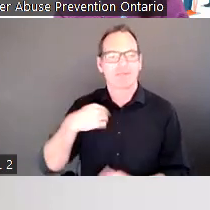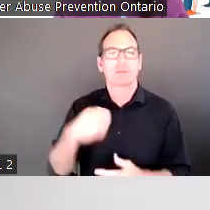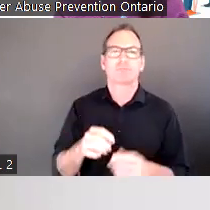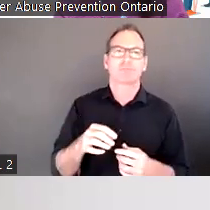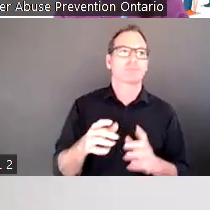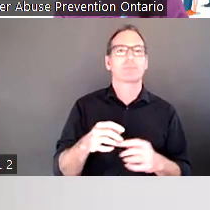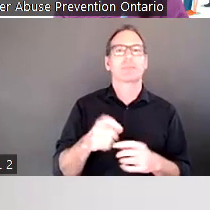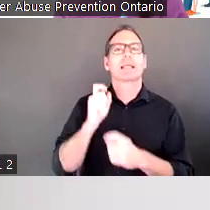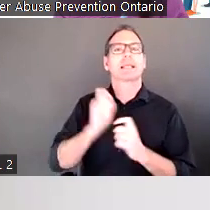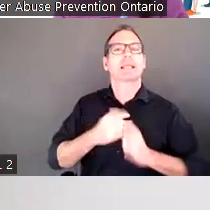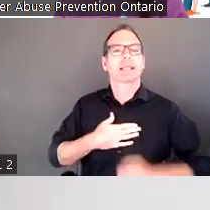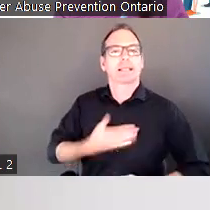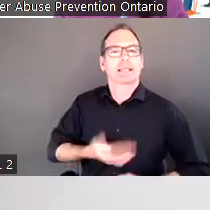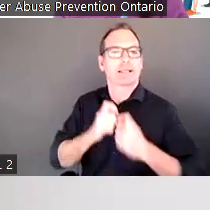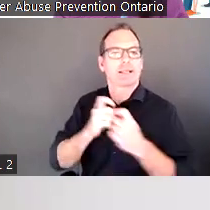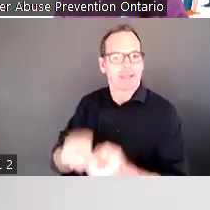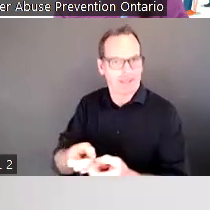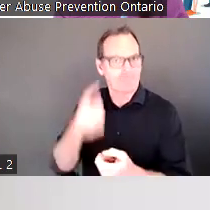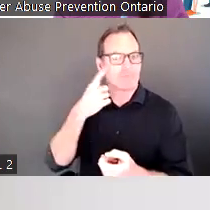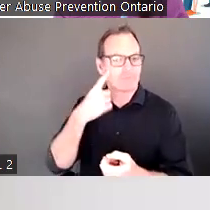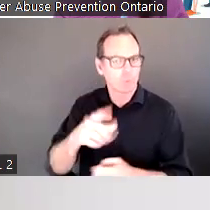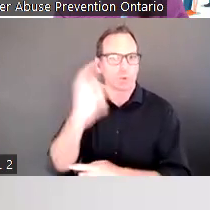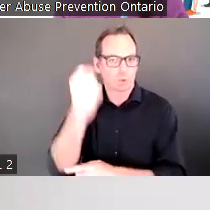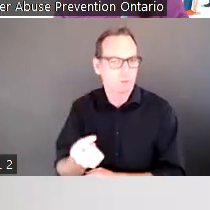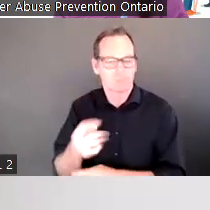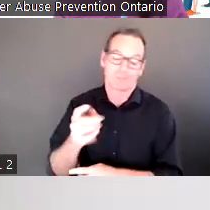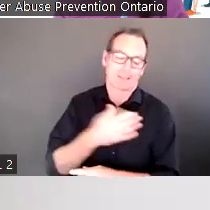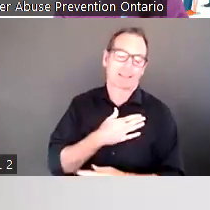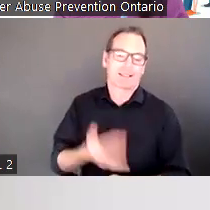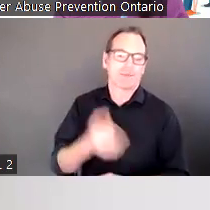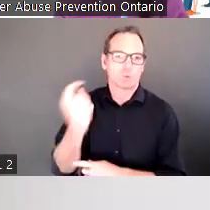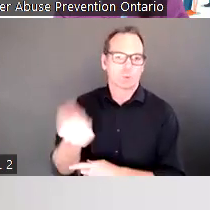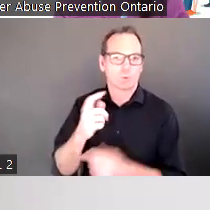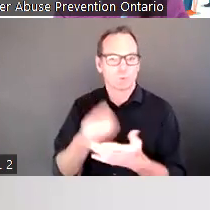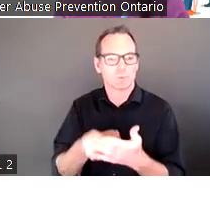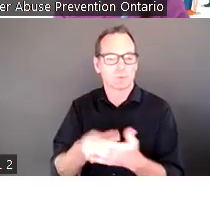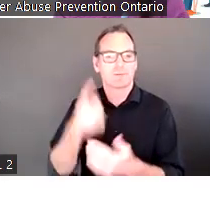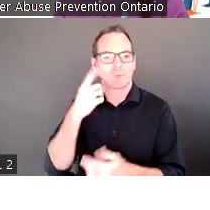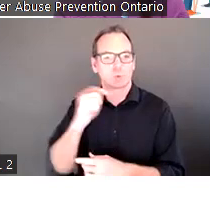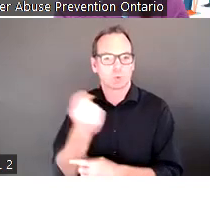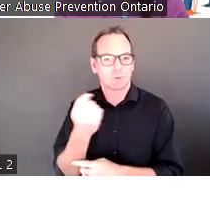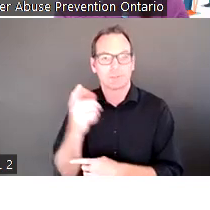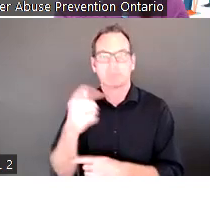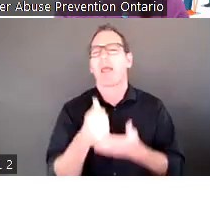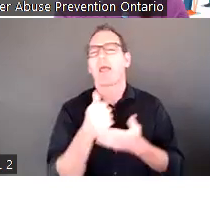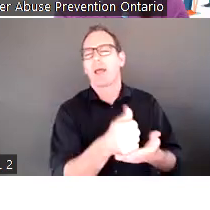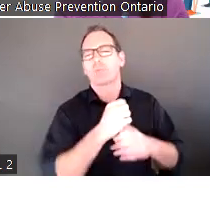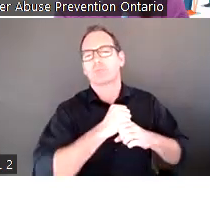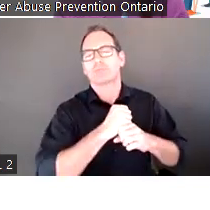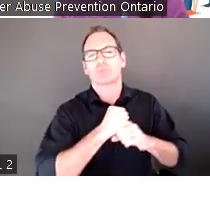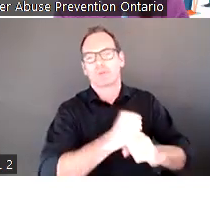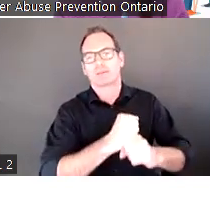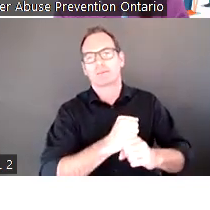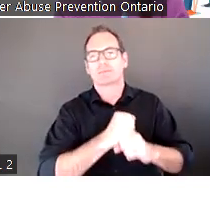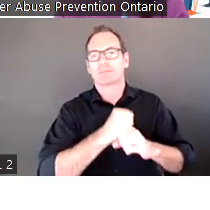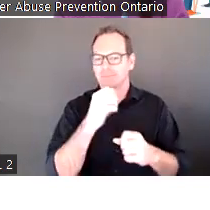helps in terms of the work that we do to help protect seniors in our community. And lastly, if you have any